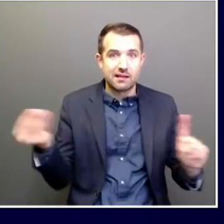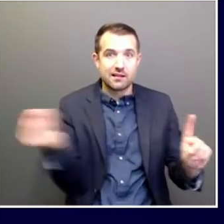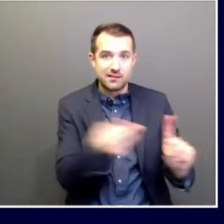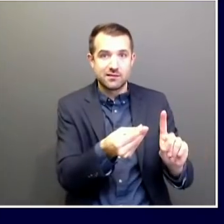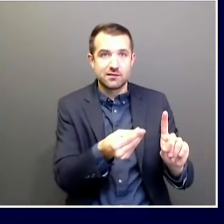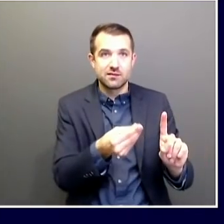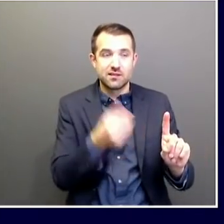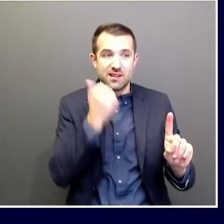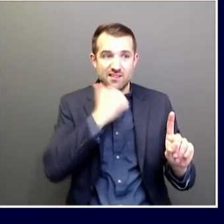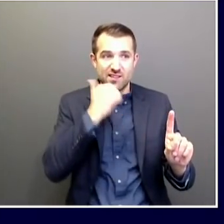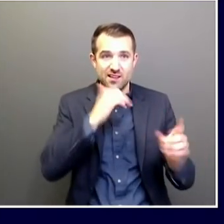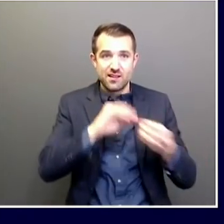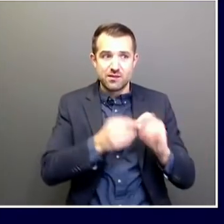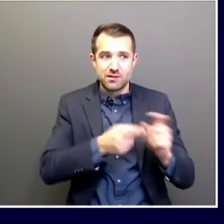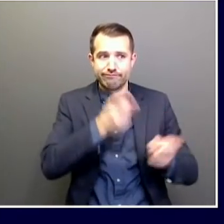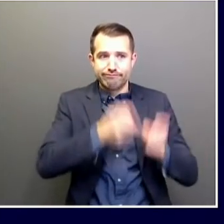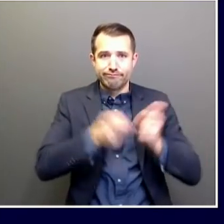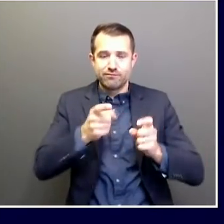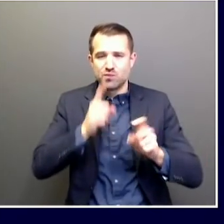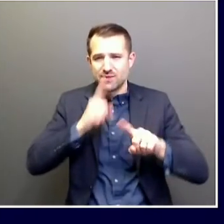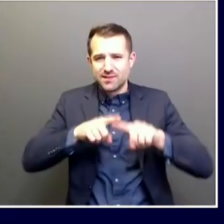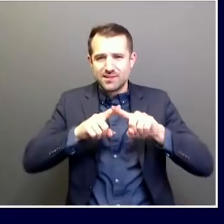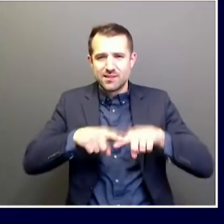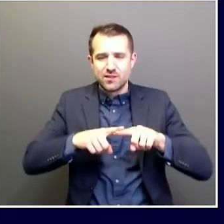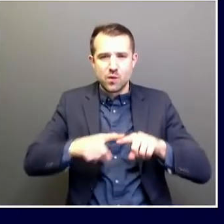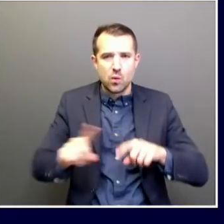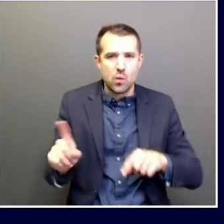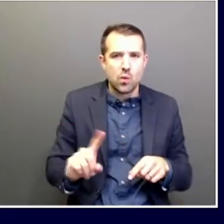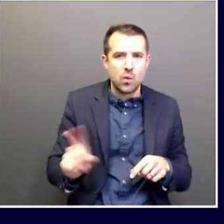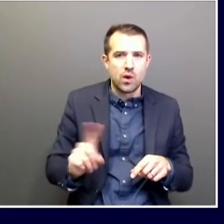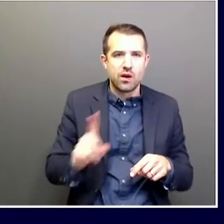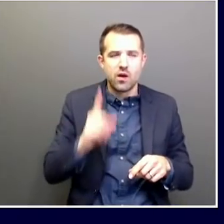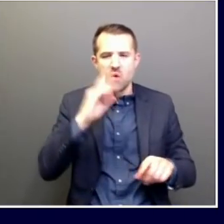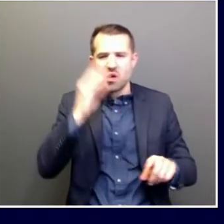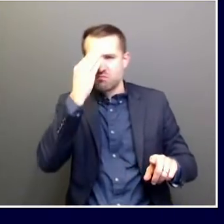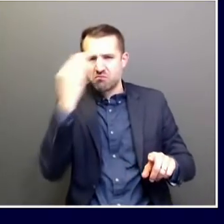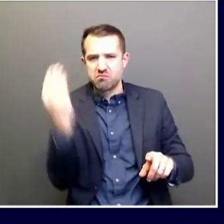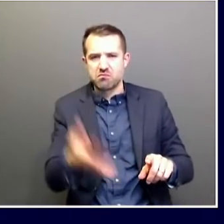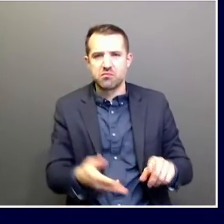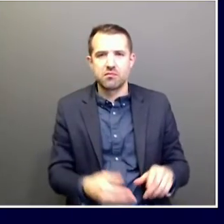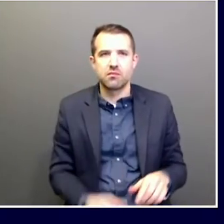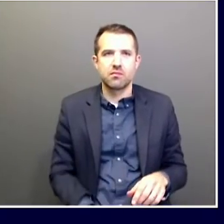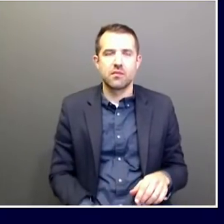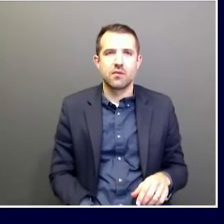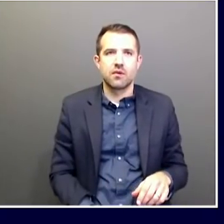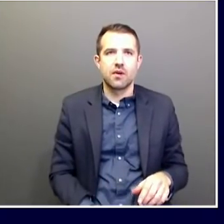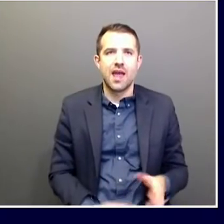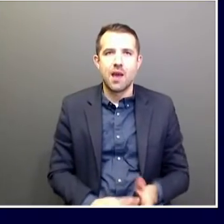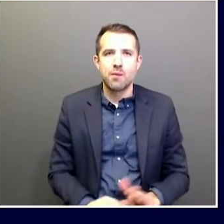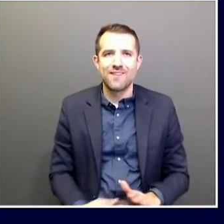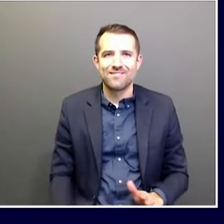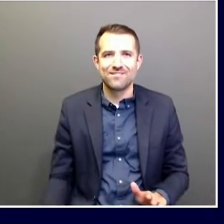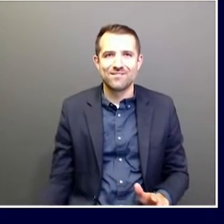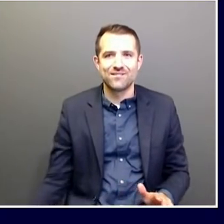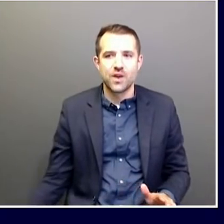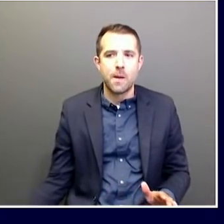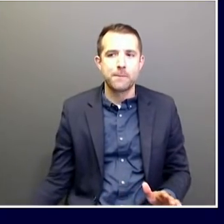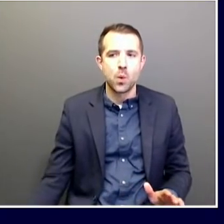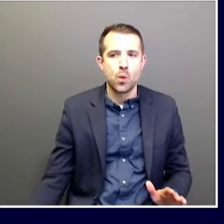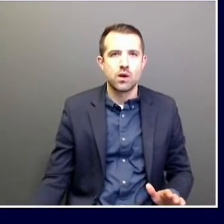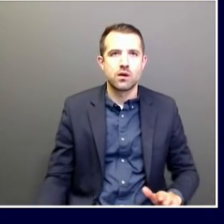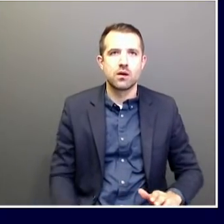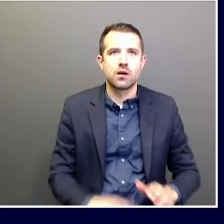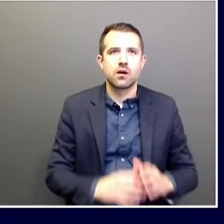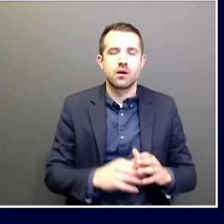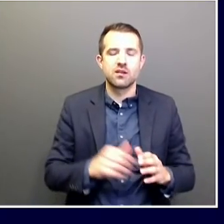shifts, needs, things of that nature. But we'll get you those numbers, Patty. But to underscore once again what the commissioner noted, if you have